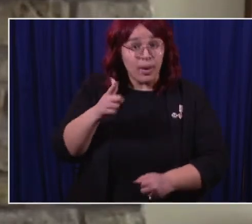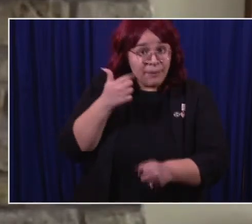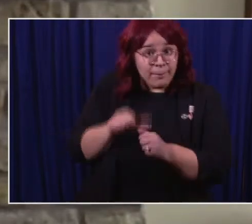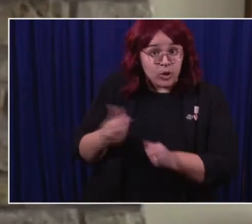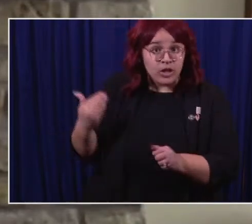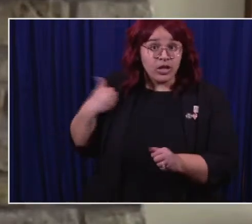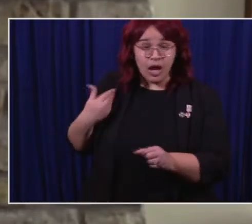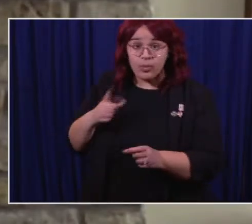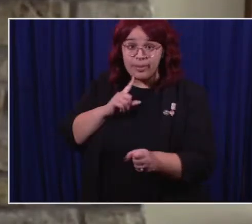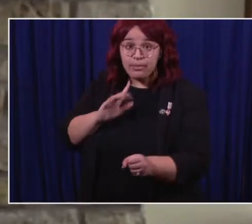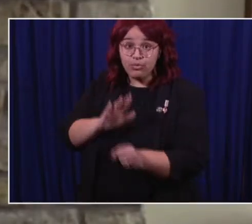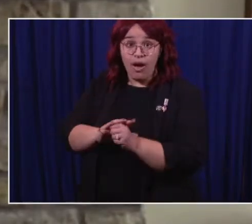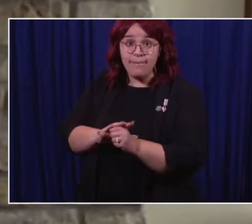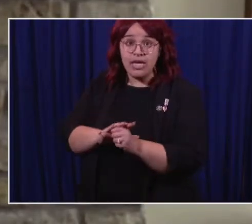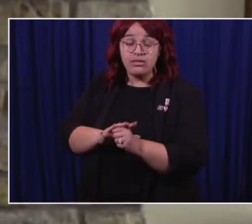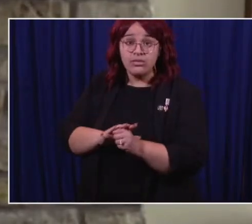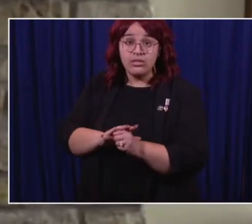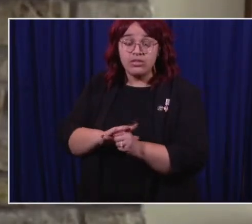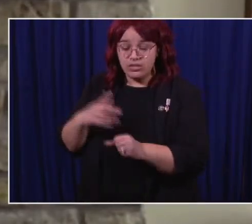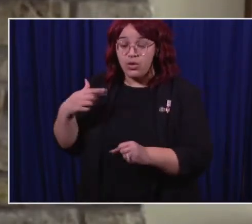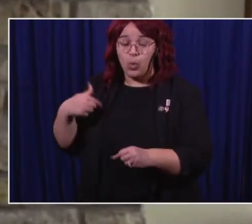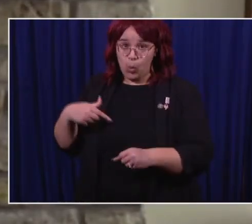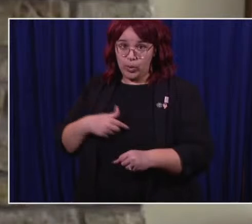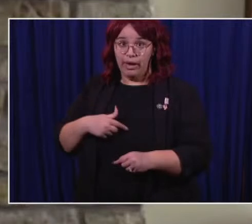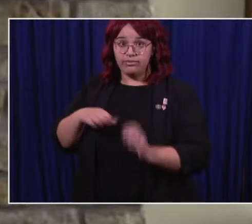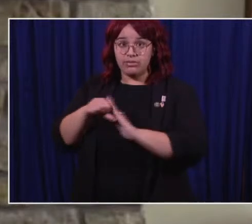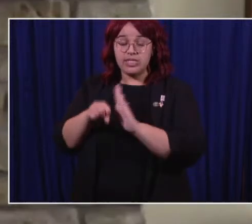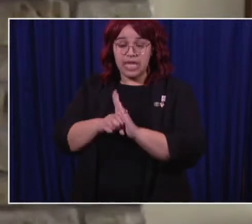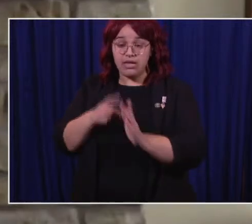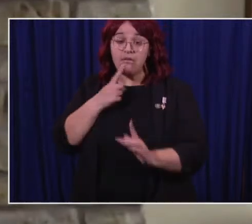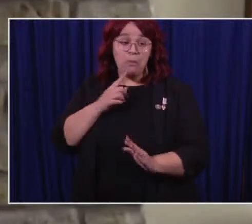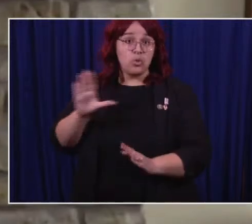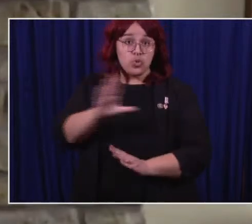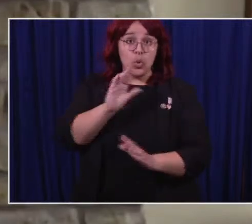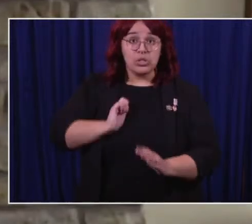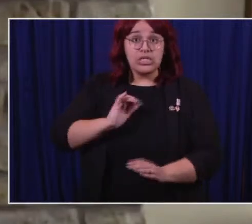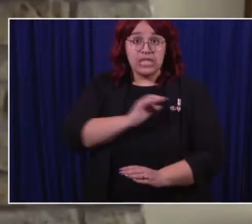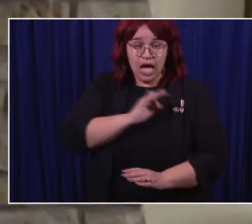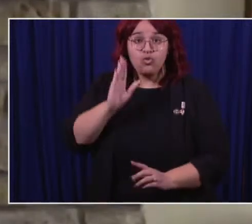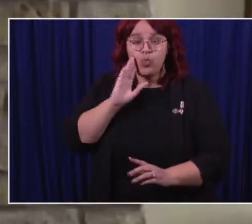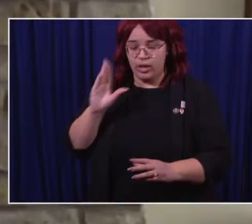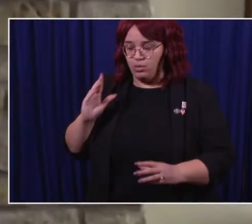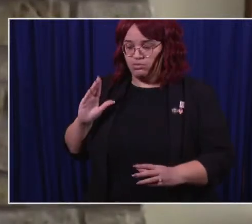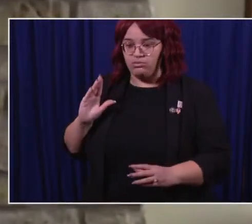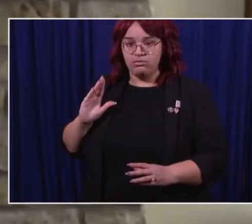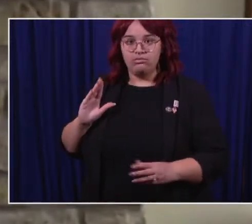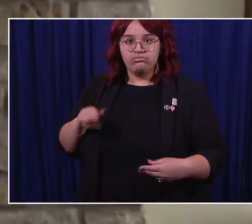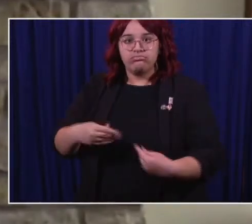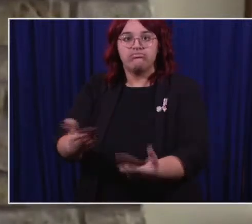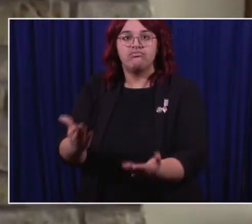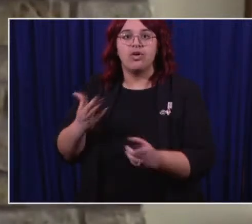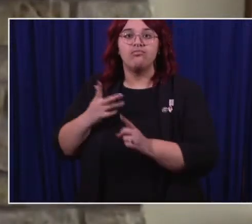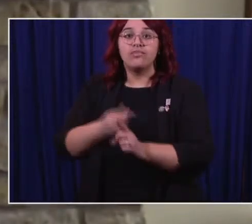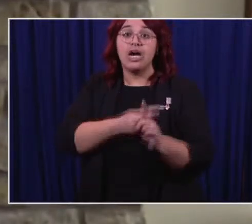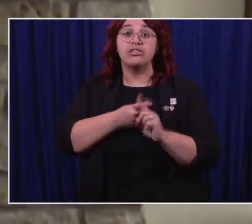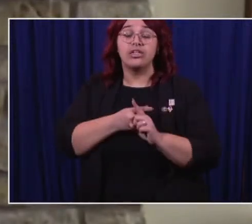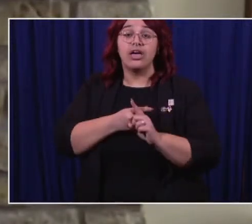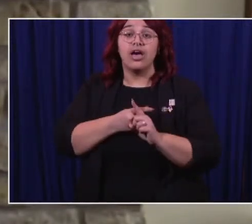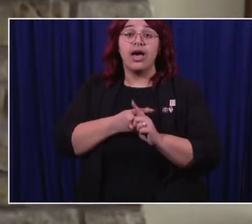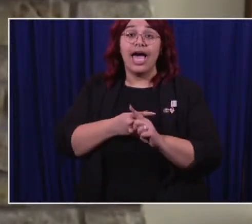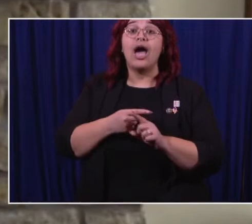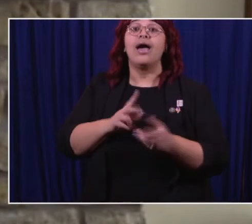going to vaccinate your personnel, and in return, you're going to put your kids back in school. And I would just, again,